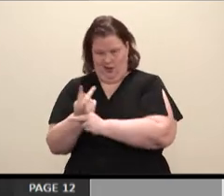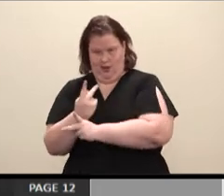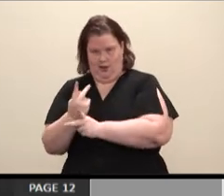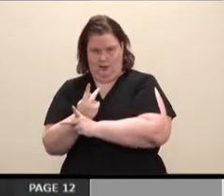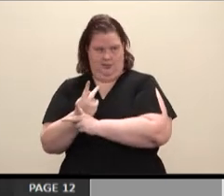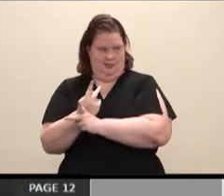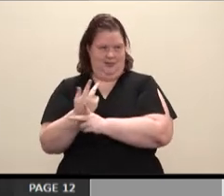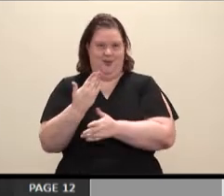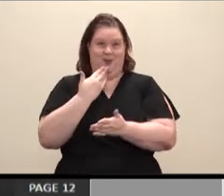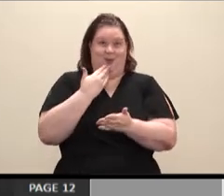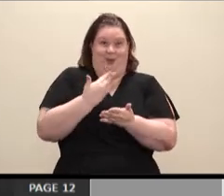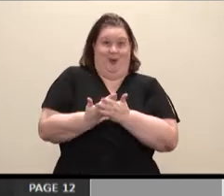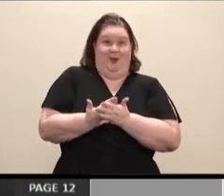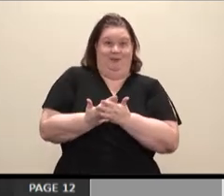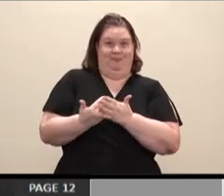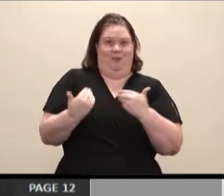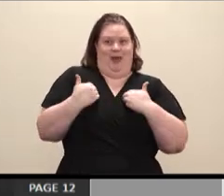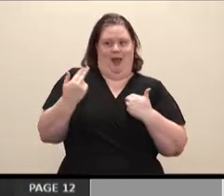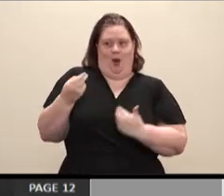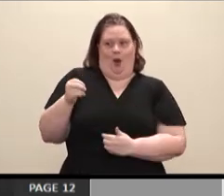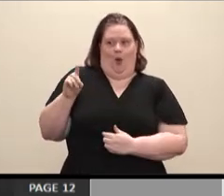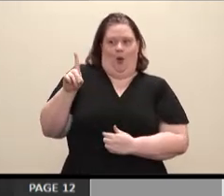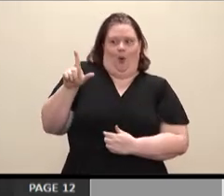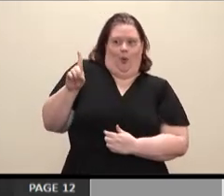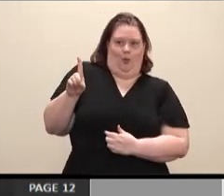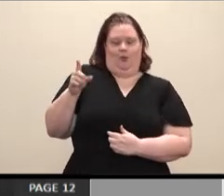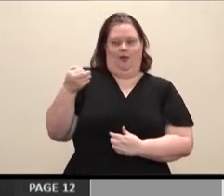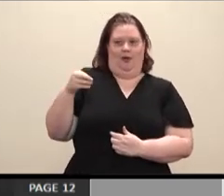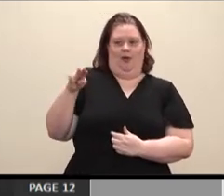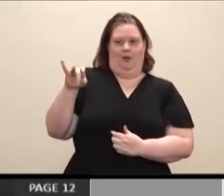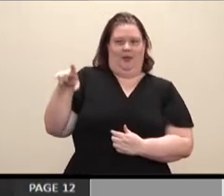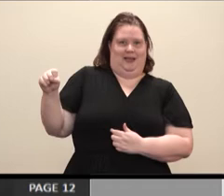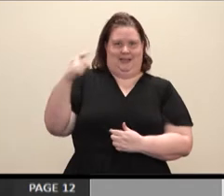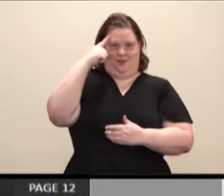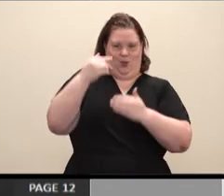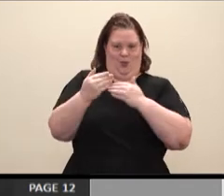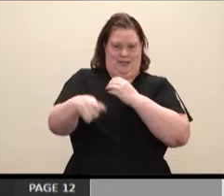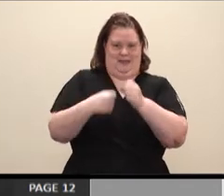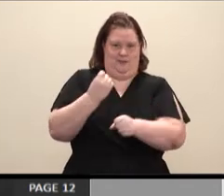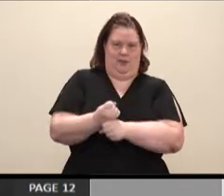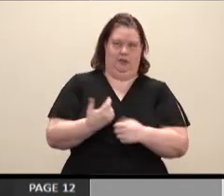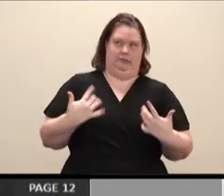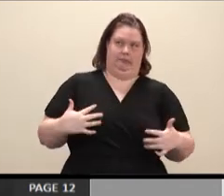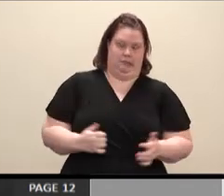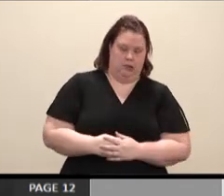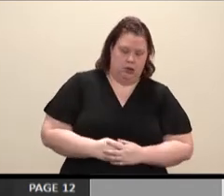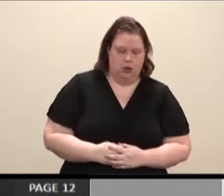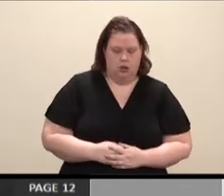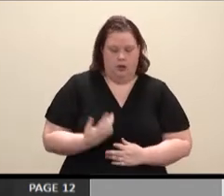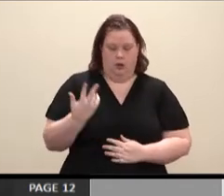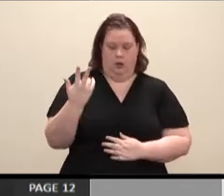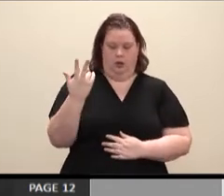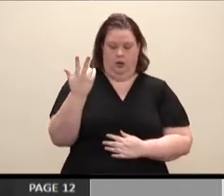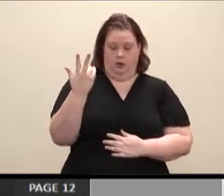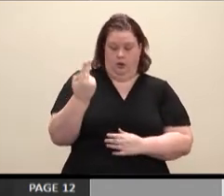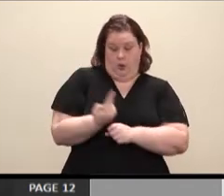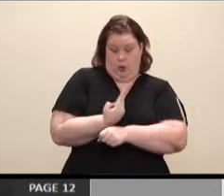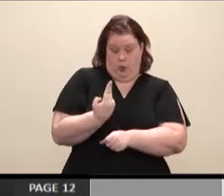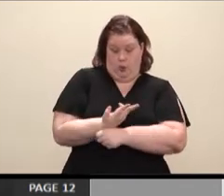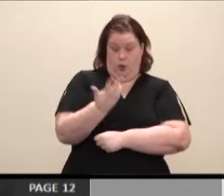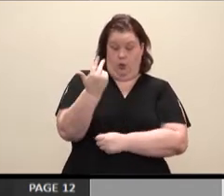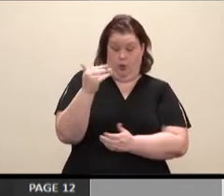getting more hold harmless for the rest of the year. So I had used